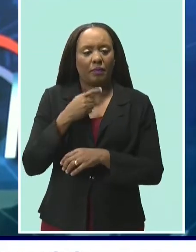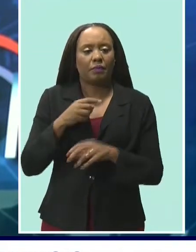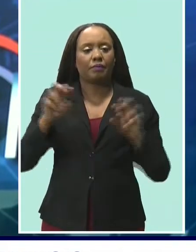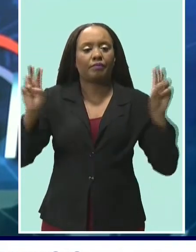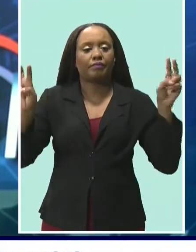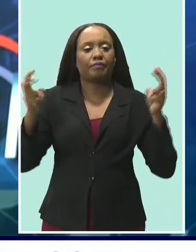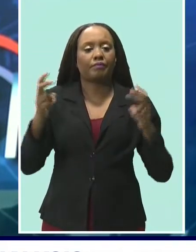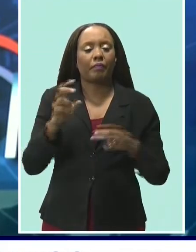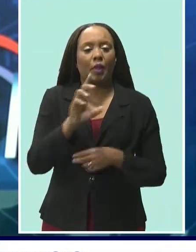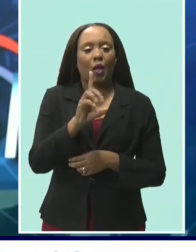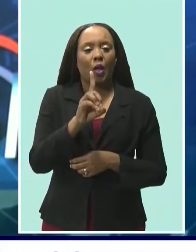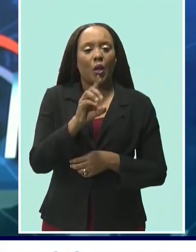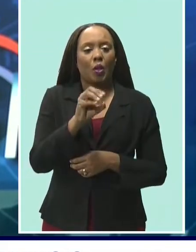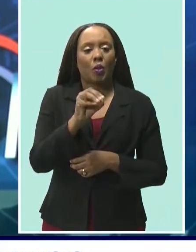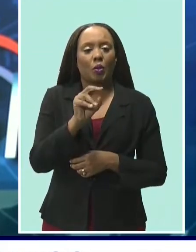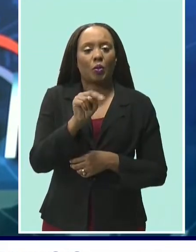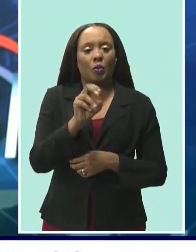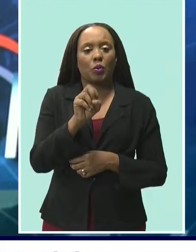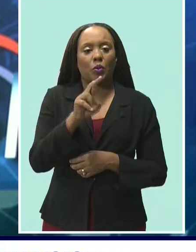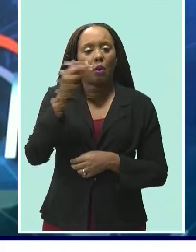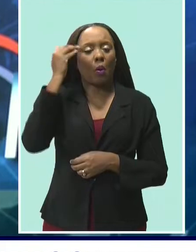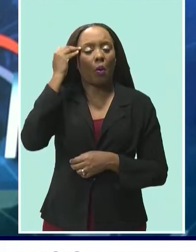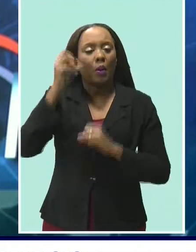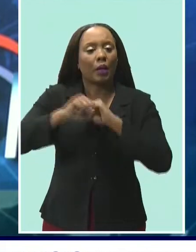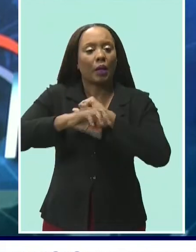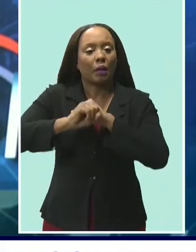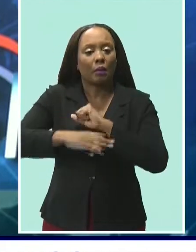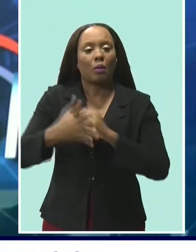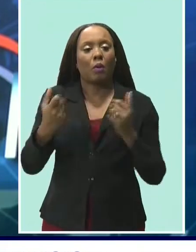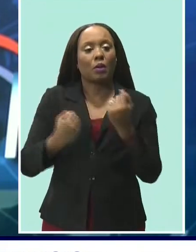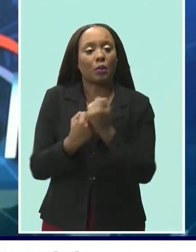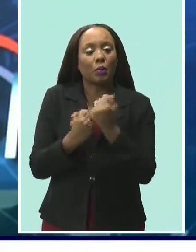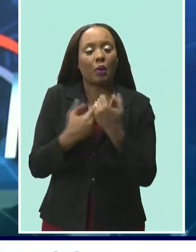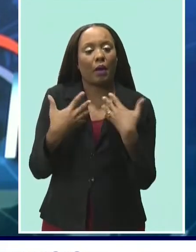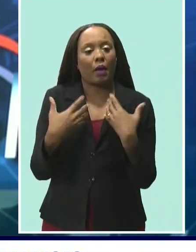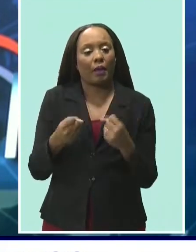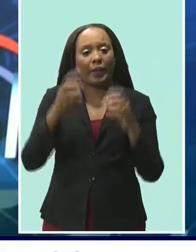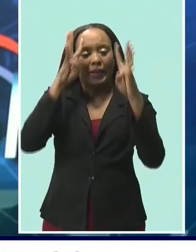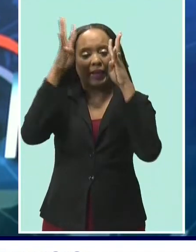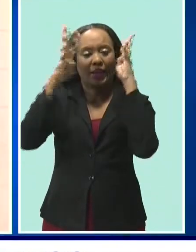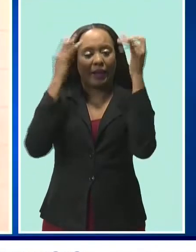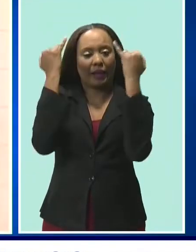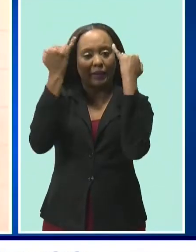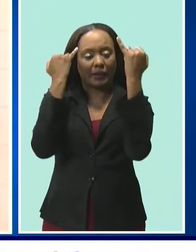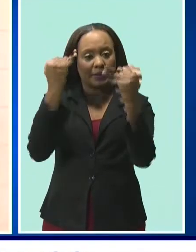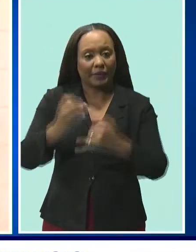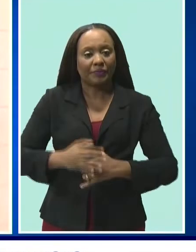awareness campaign is in line with his club's quest to support local health initiatives. At the moment, we only